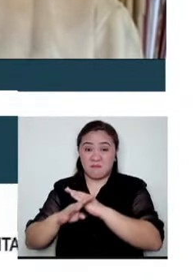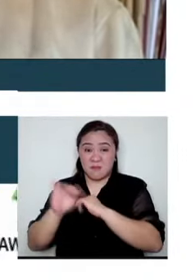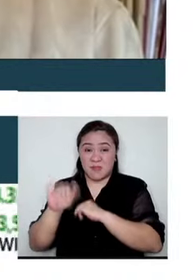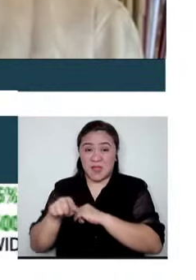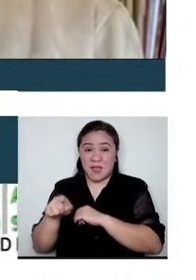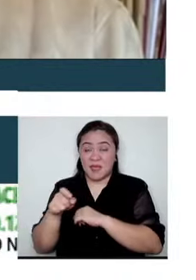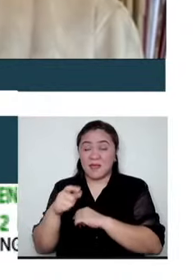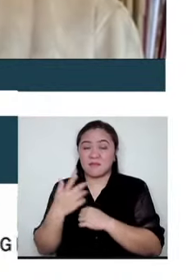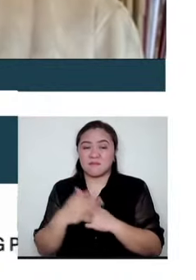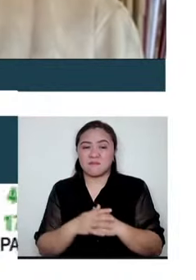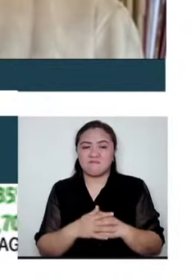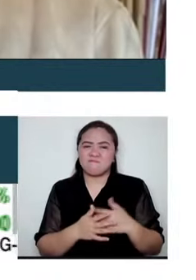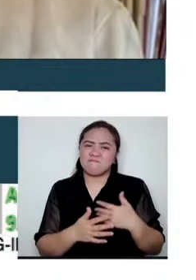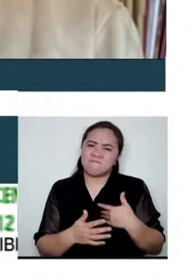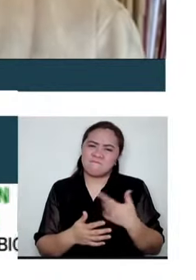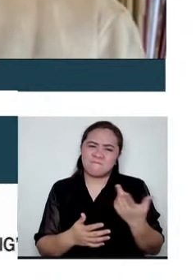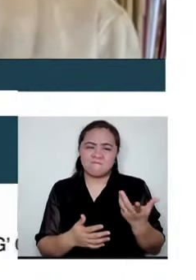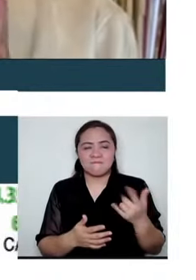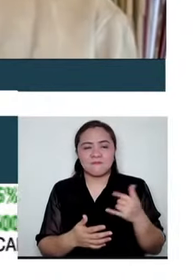response?